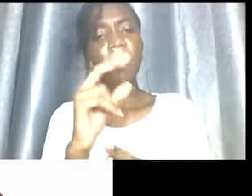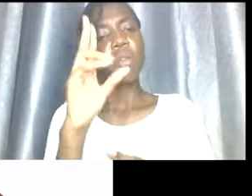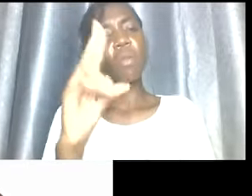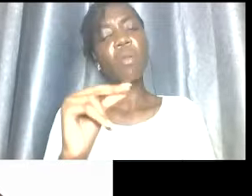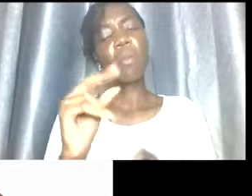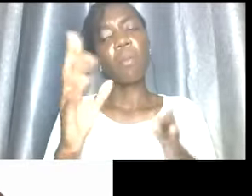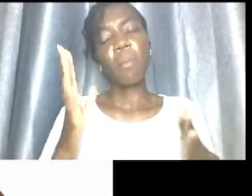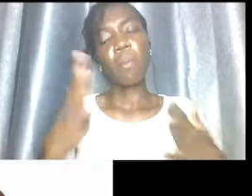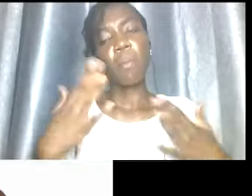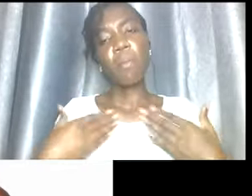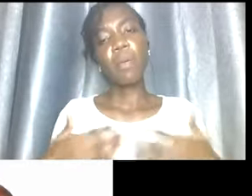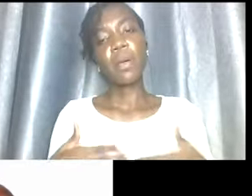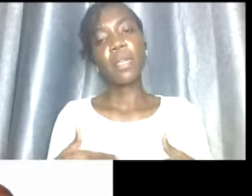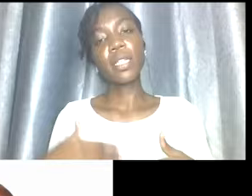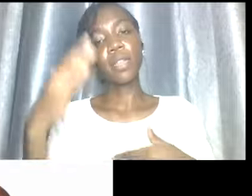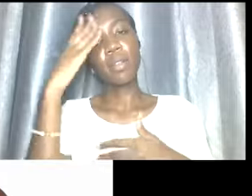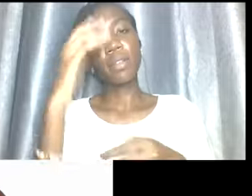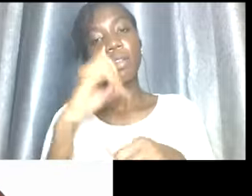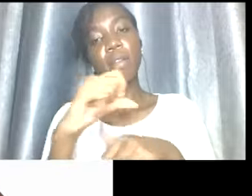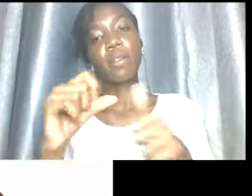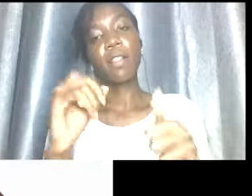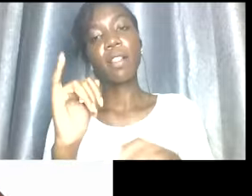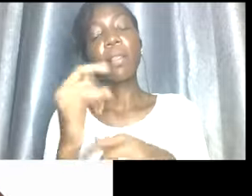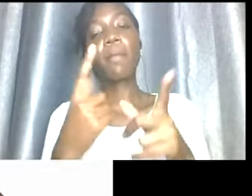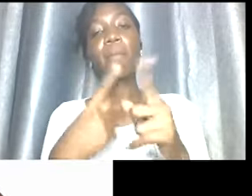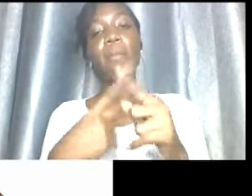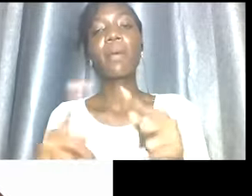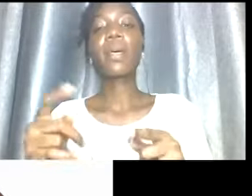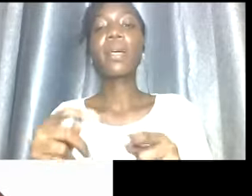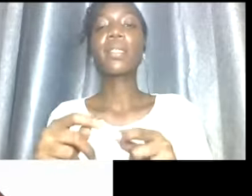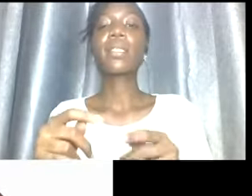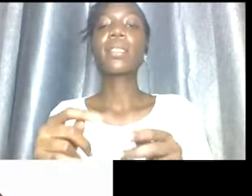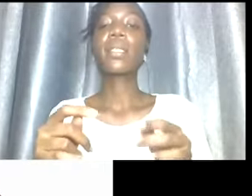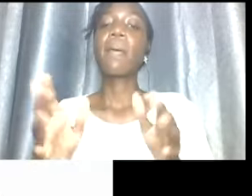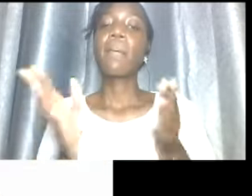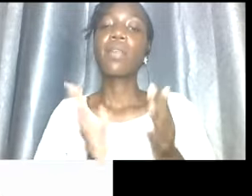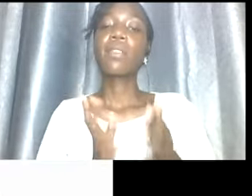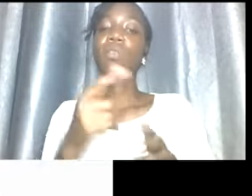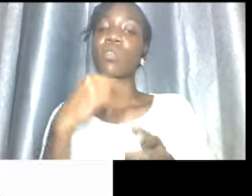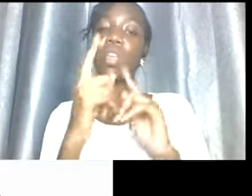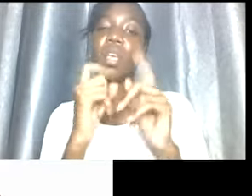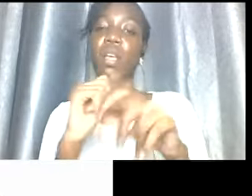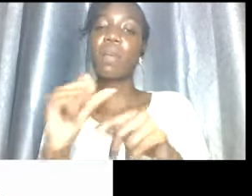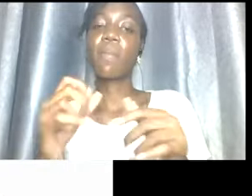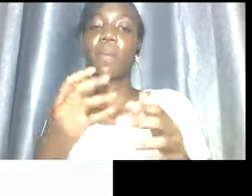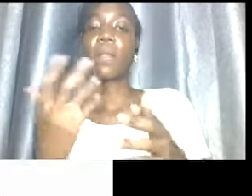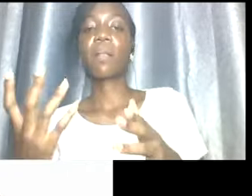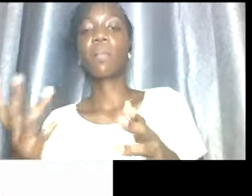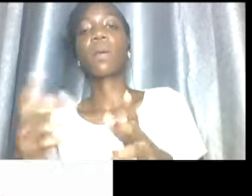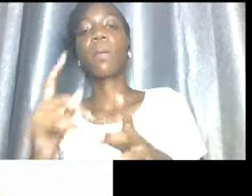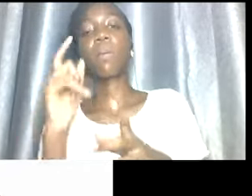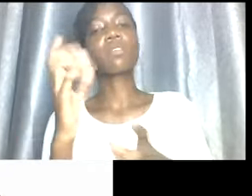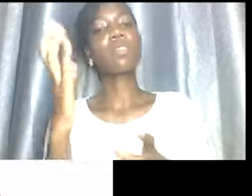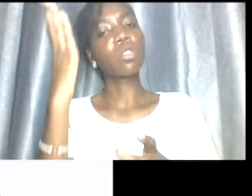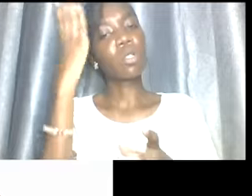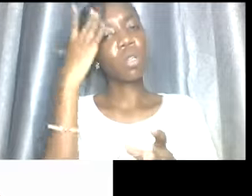on. Like Kenny Rogers said in his song, The Gambler, you got to know when to hold them, you got to know when to fold